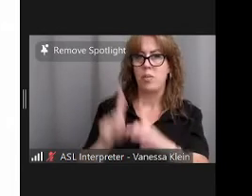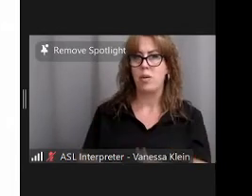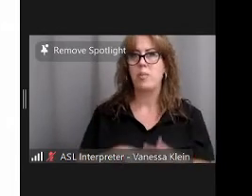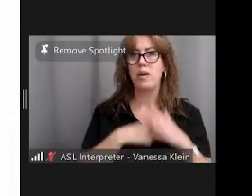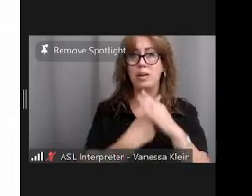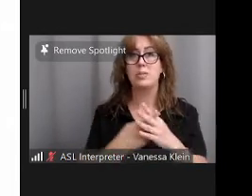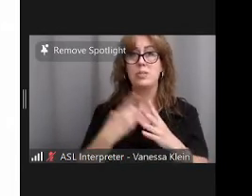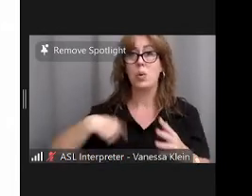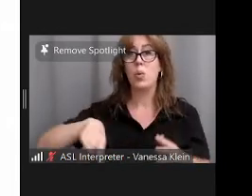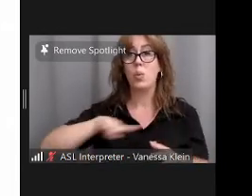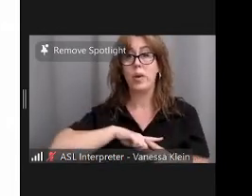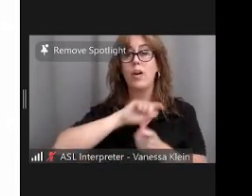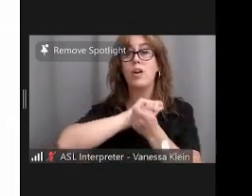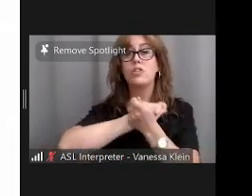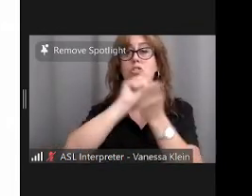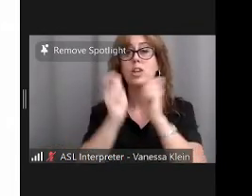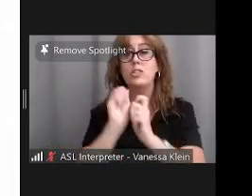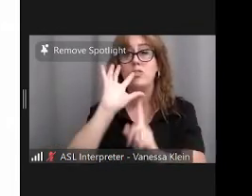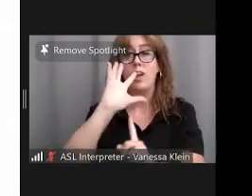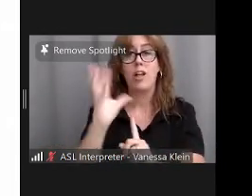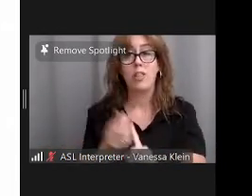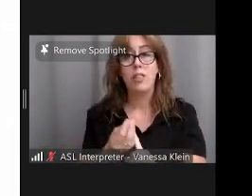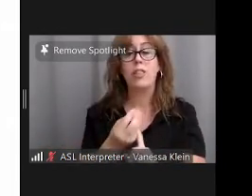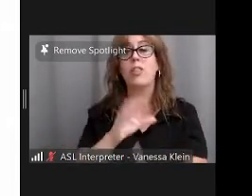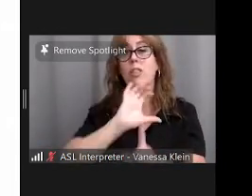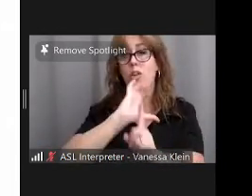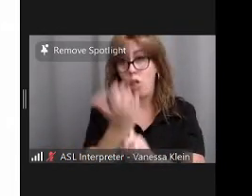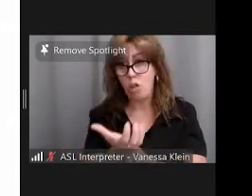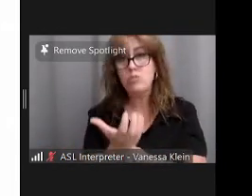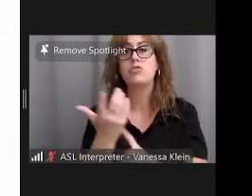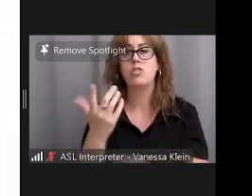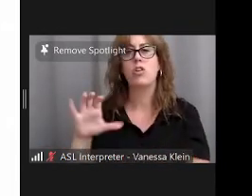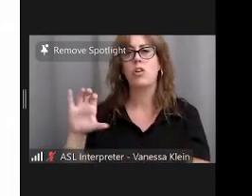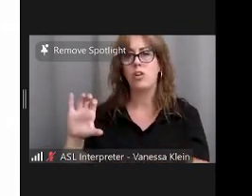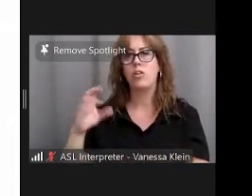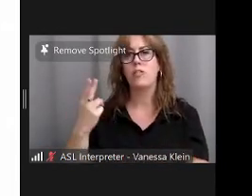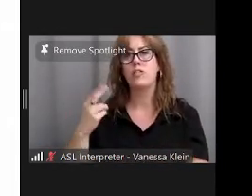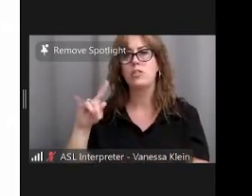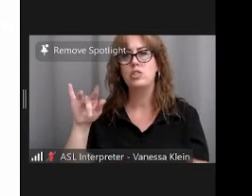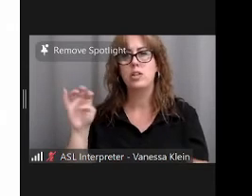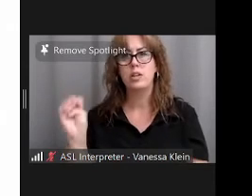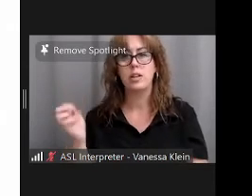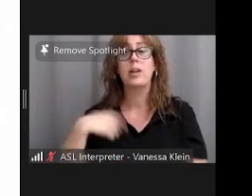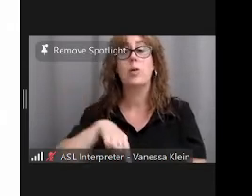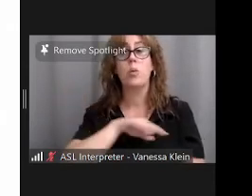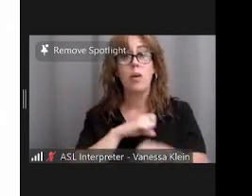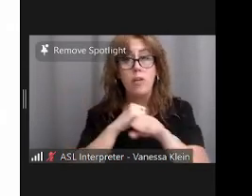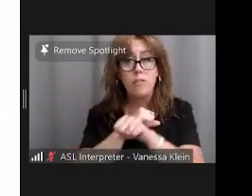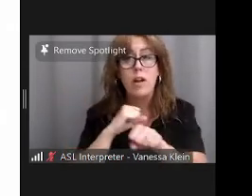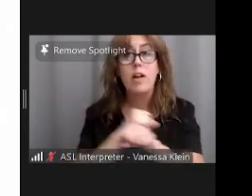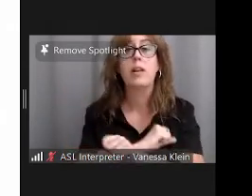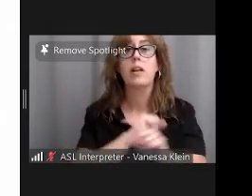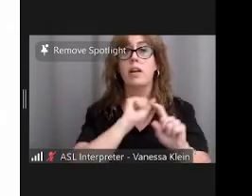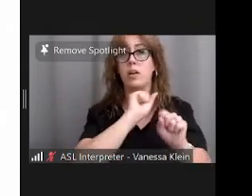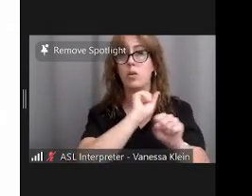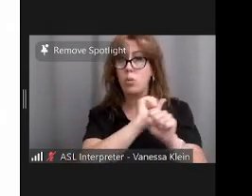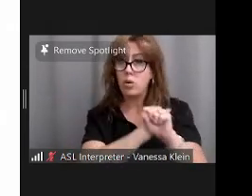of Chile. We are living in another world, and we are fighting, and we are